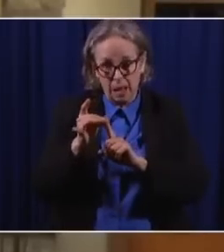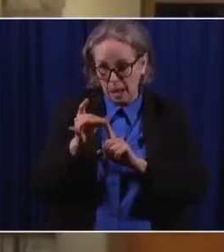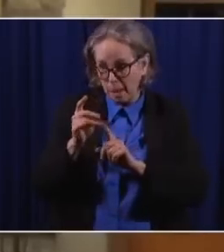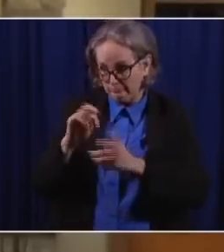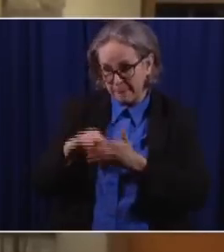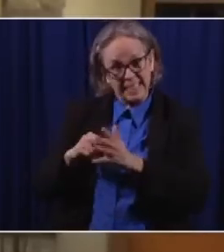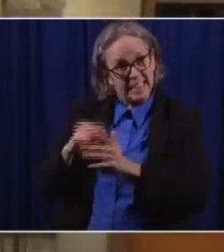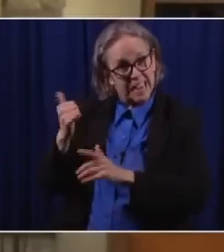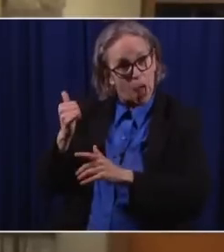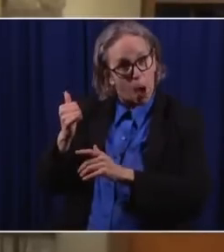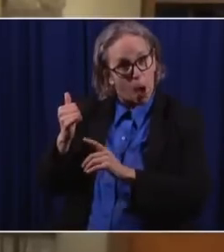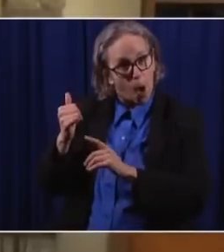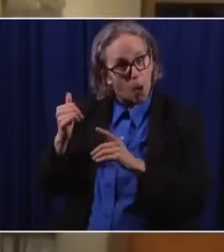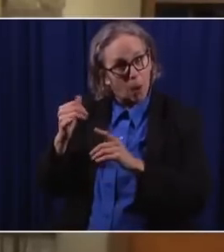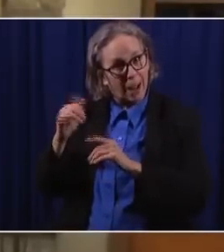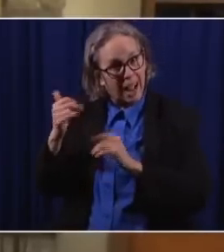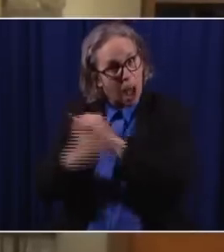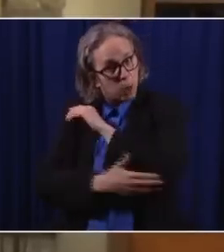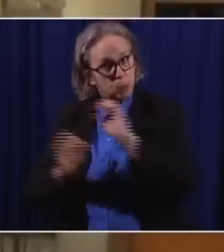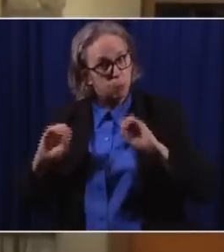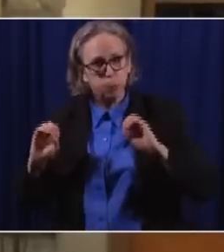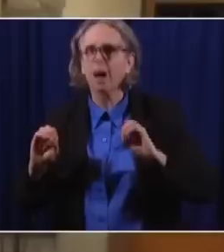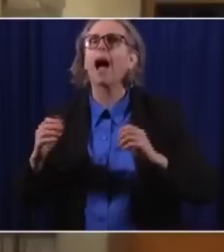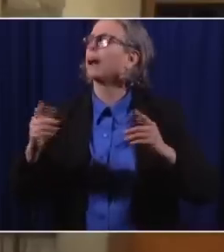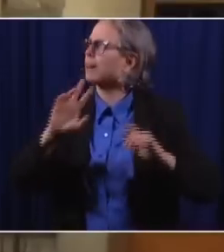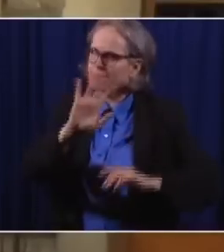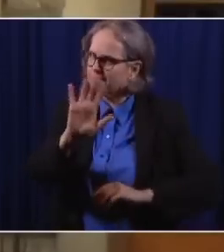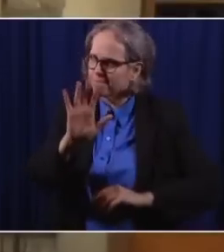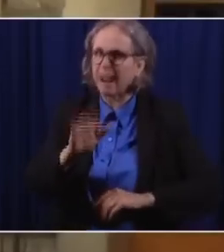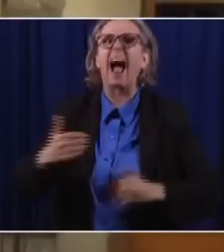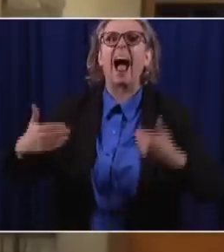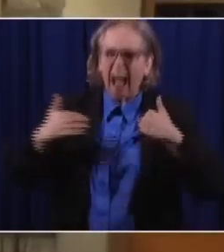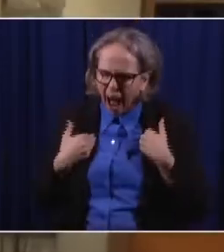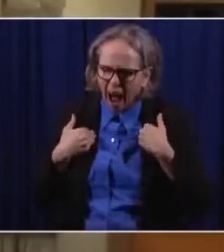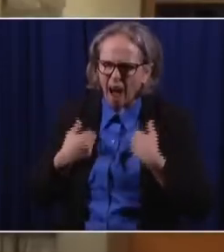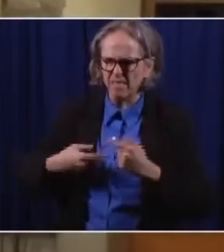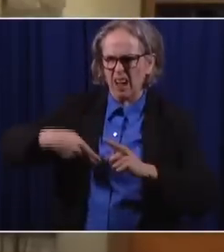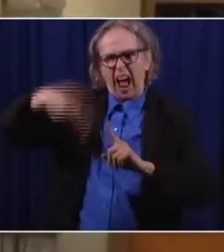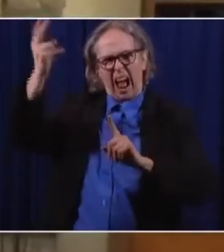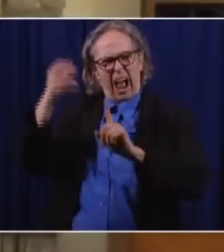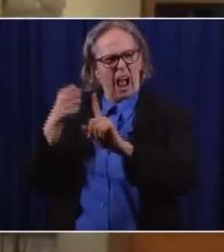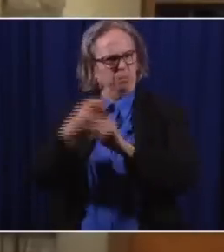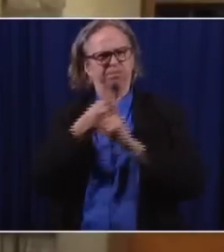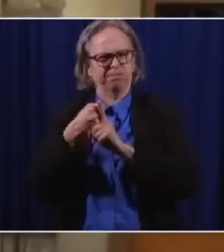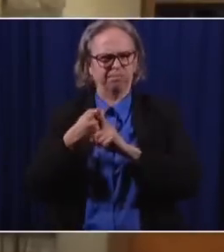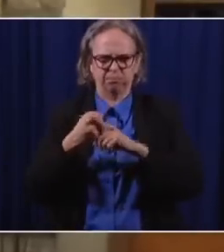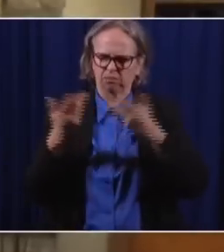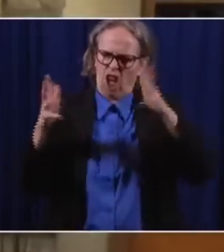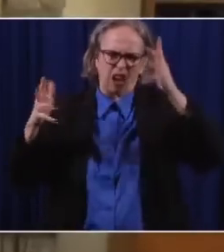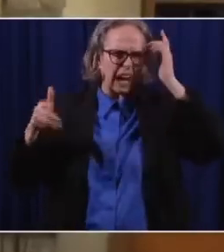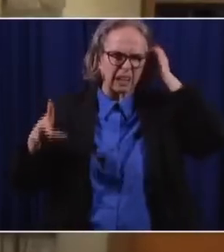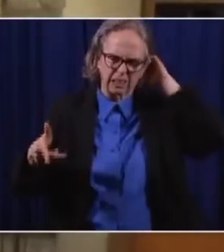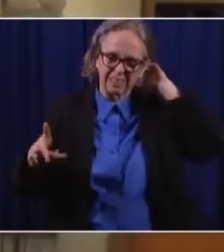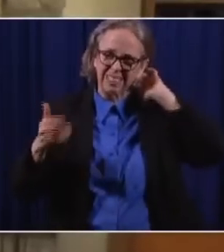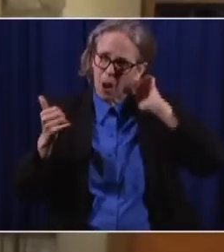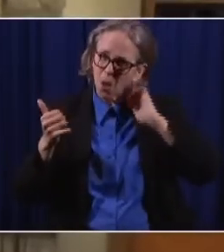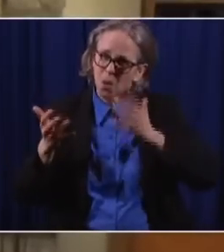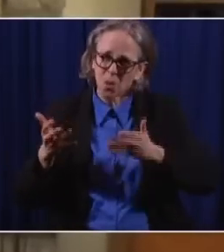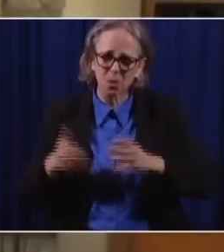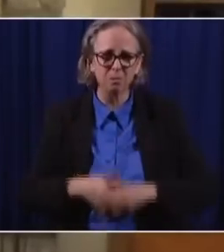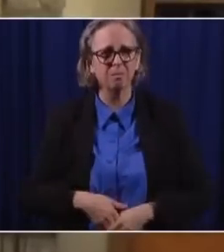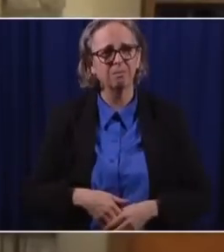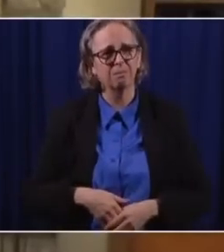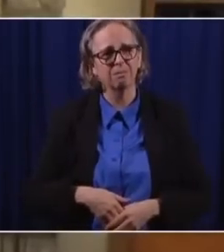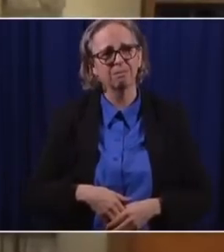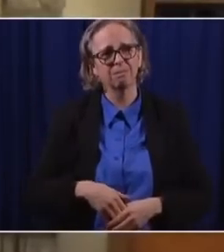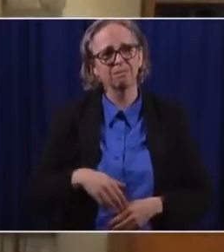high incident level rating by the CDC. Last week, Noble and Monroe counties were yellow. This